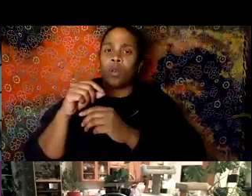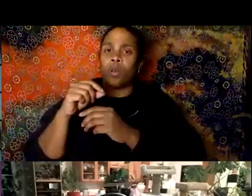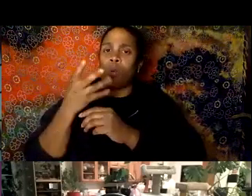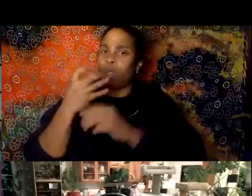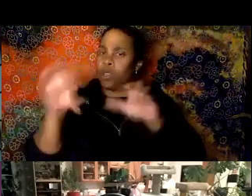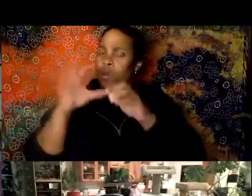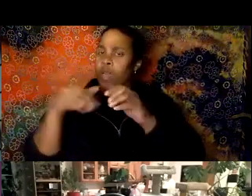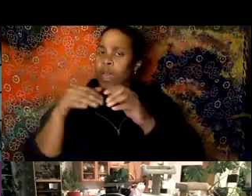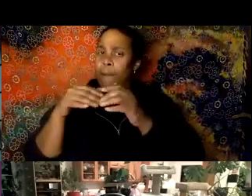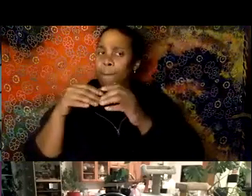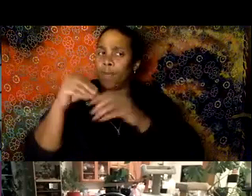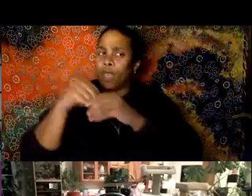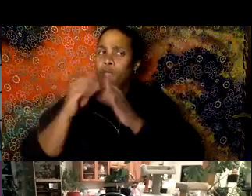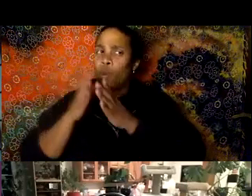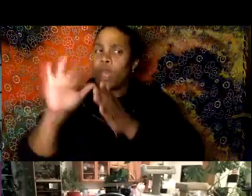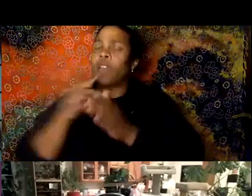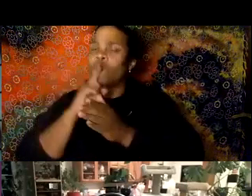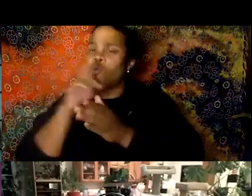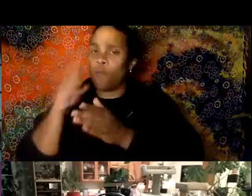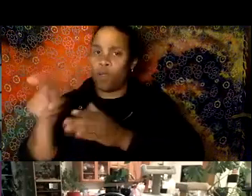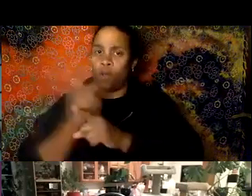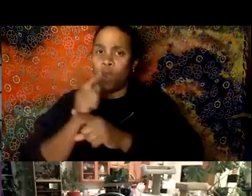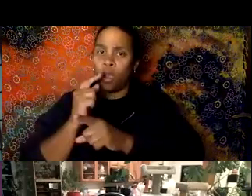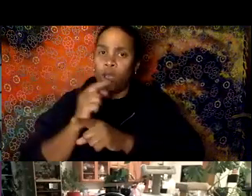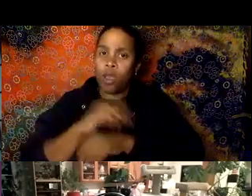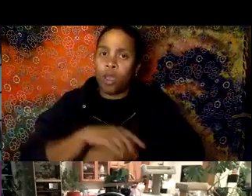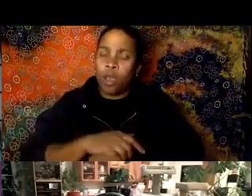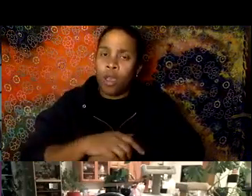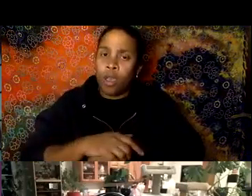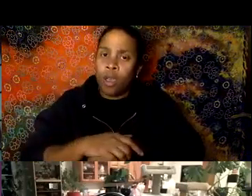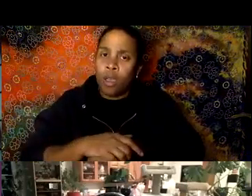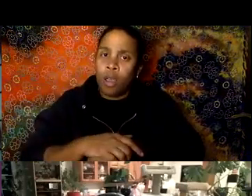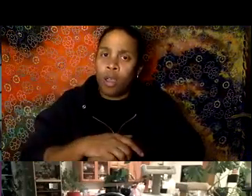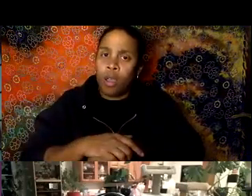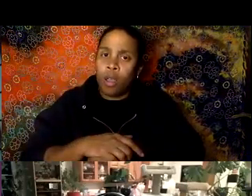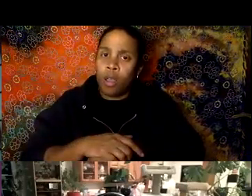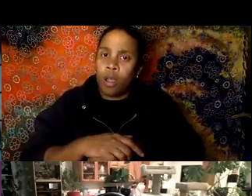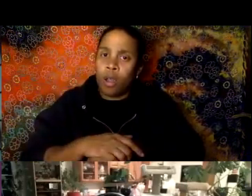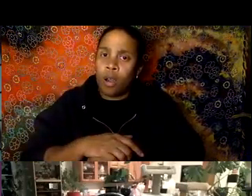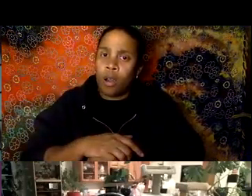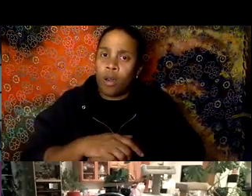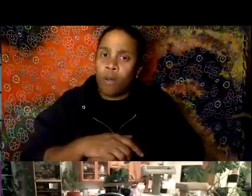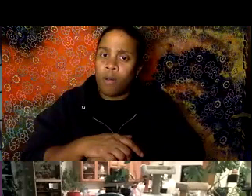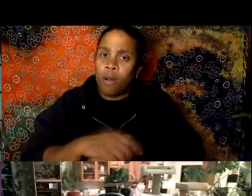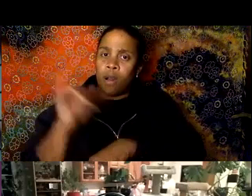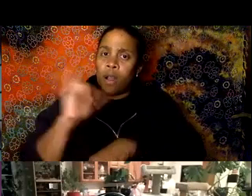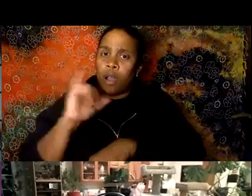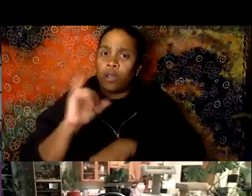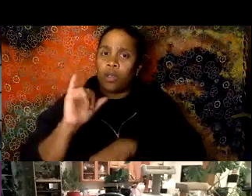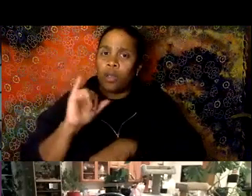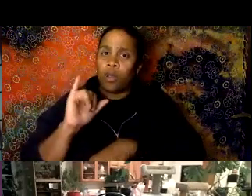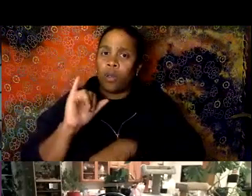of the wave of that, right, naturally, right, we're at a different part of the wave of all that at the moment. And it's also getting cold, right? So people get more